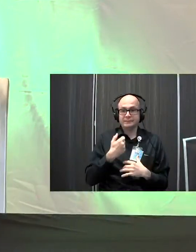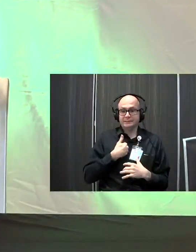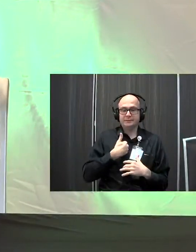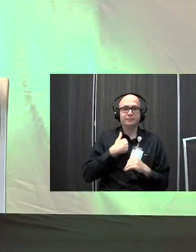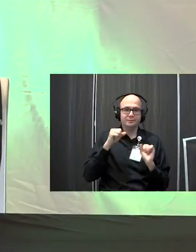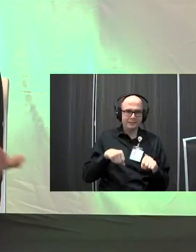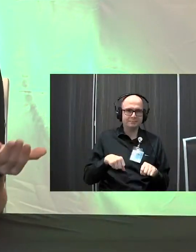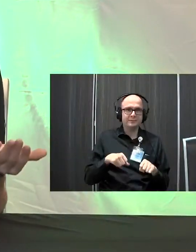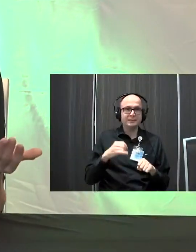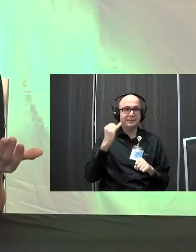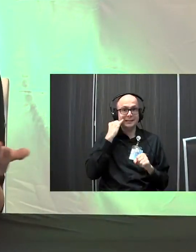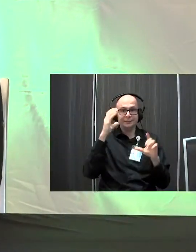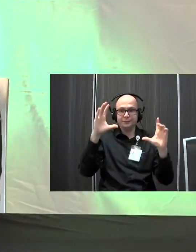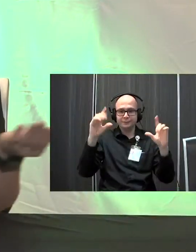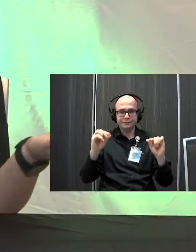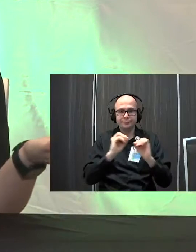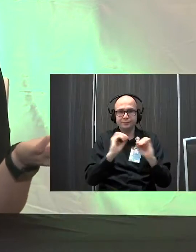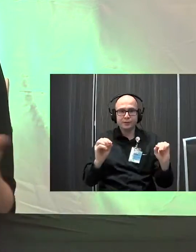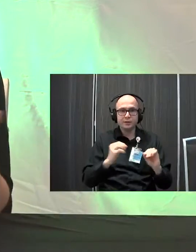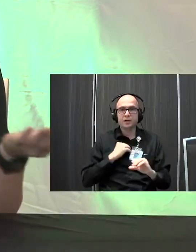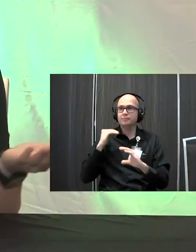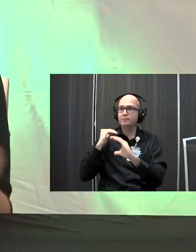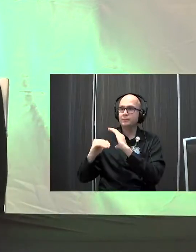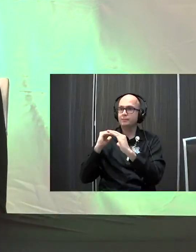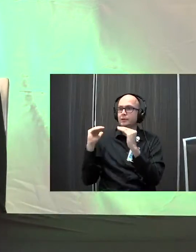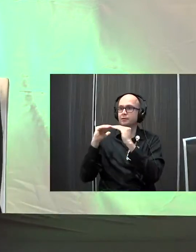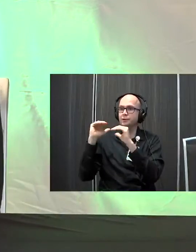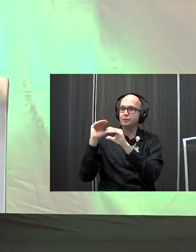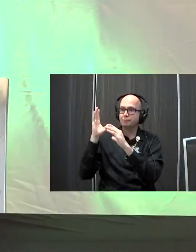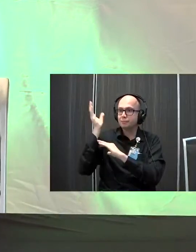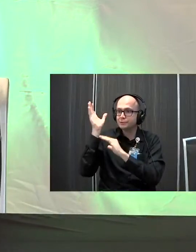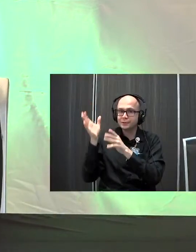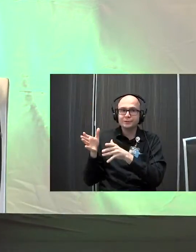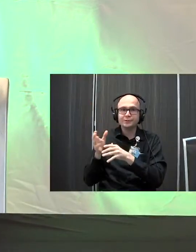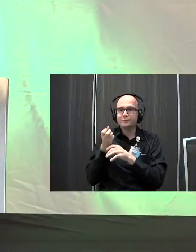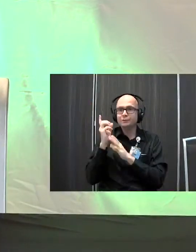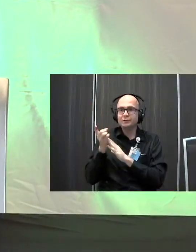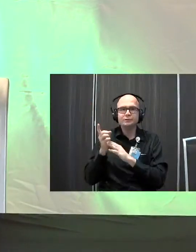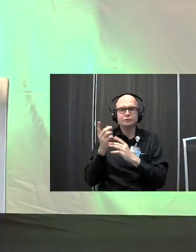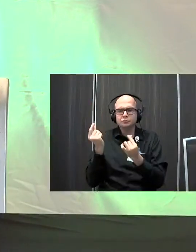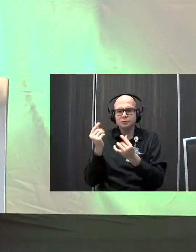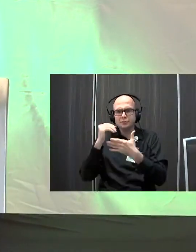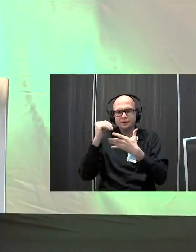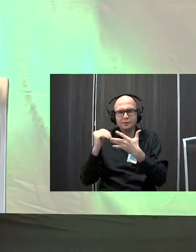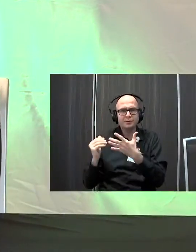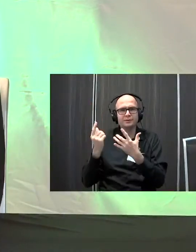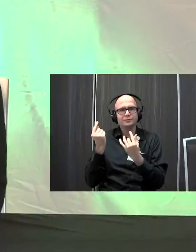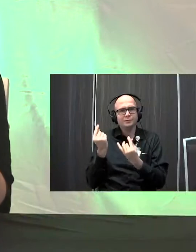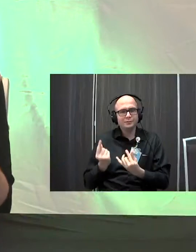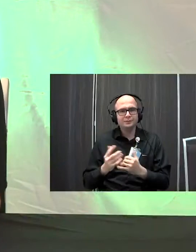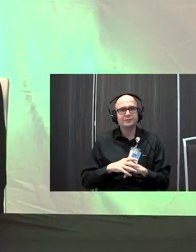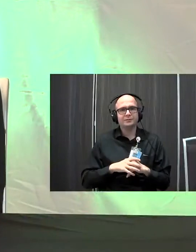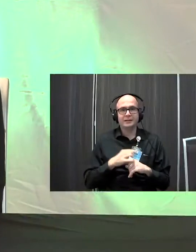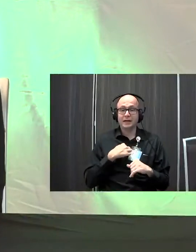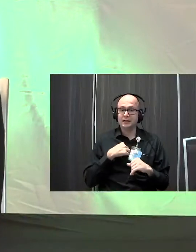independently. If I didn't have that, I would probably be emailing my co-presenters every couple minutes. Hey, what are we doing for this? What are we doing for this? But